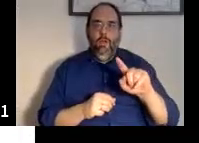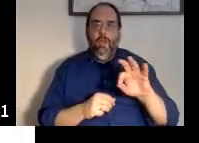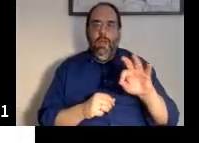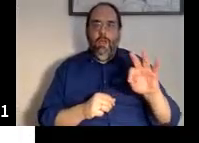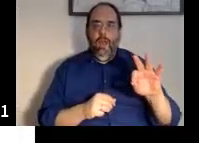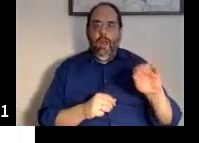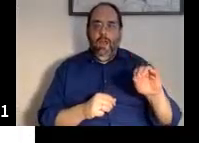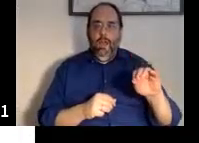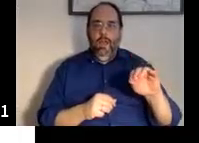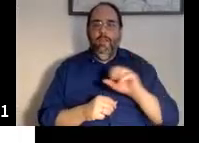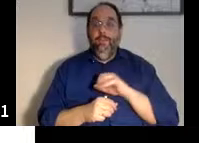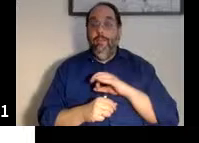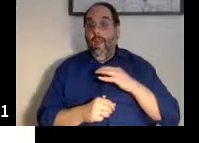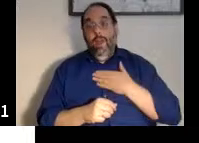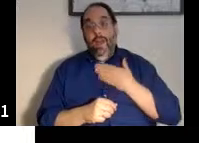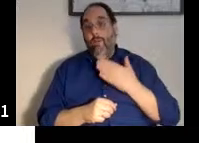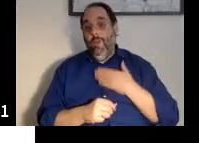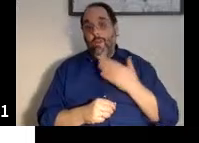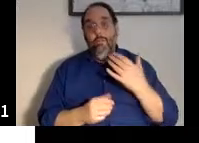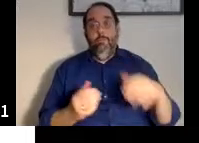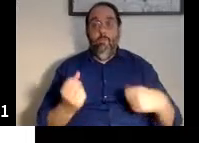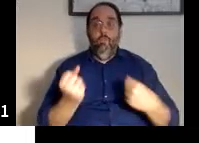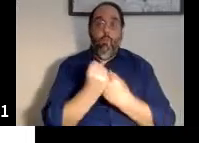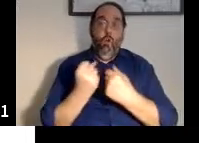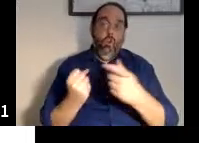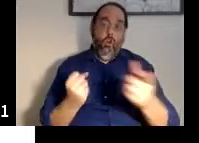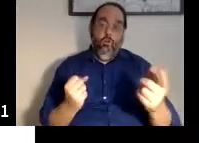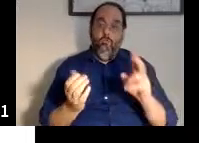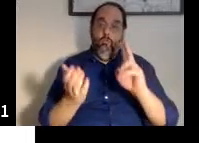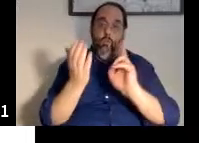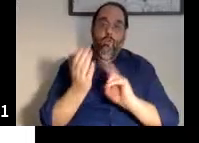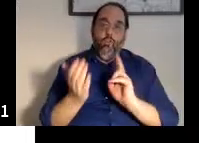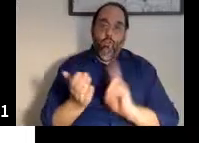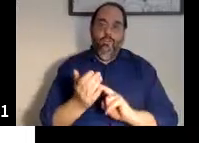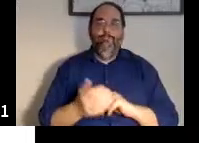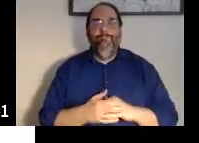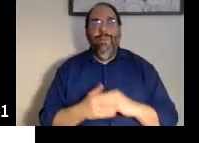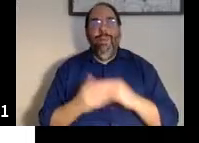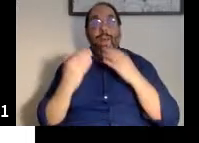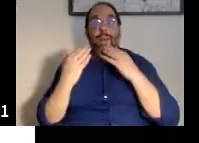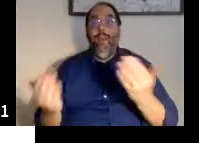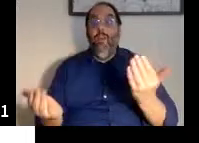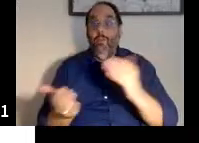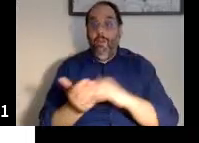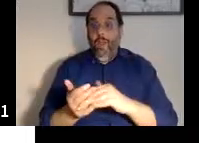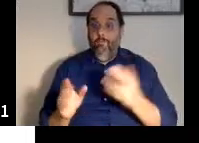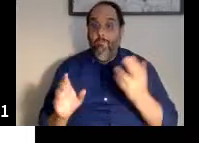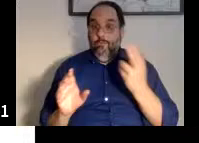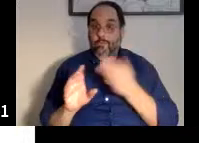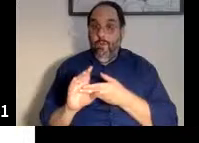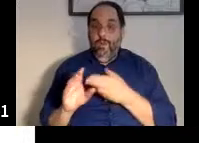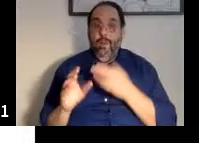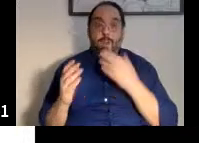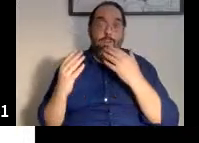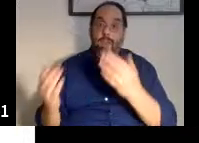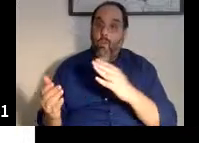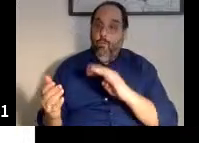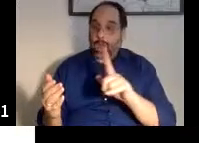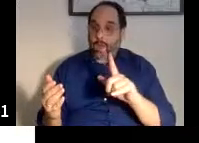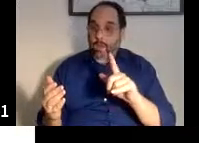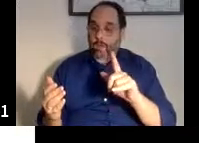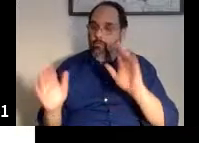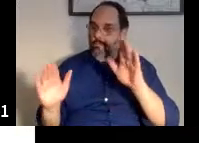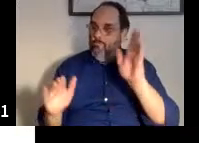877-232-1990, and our staff is more than happy to assist you with the registration process. Thank you, everyone, for joining us today. Thank you, Bill, for